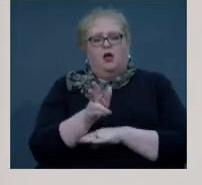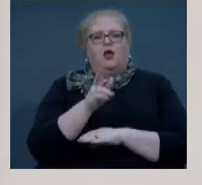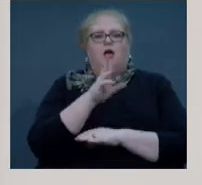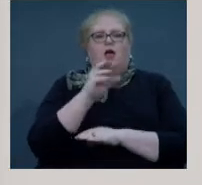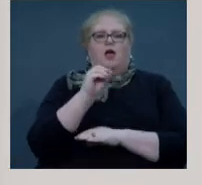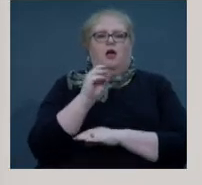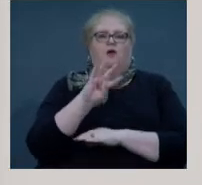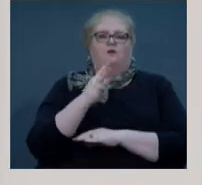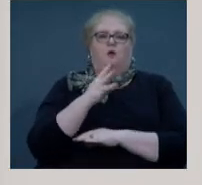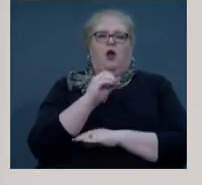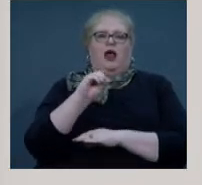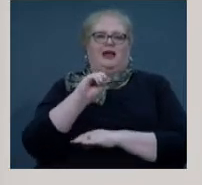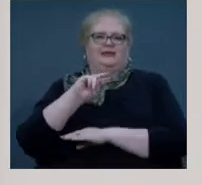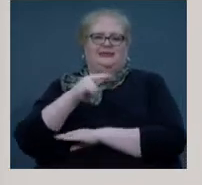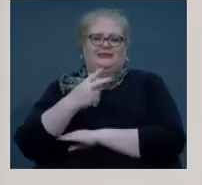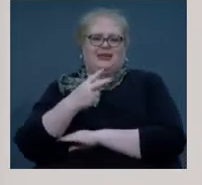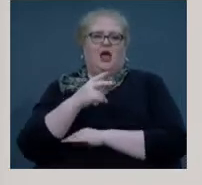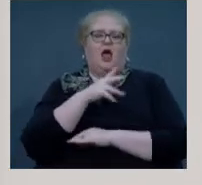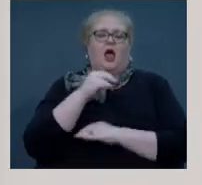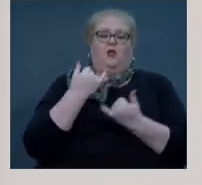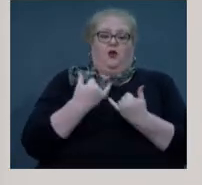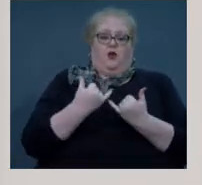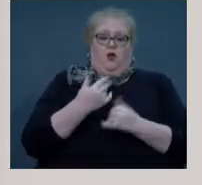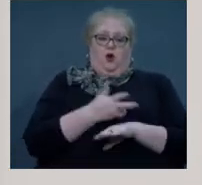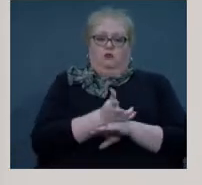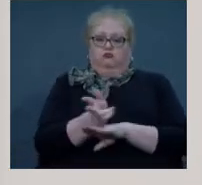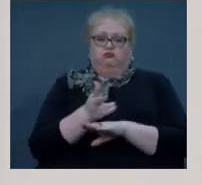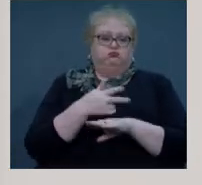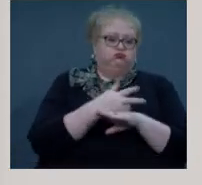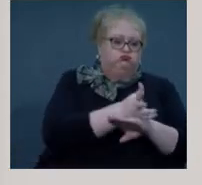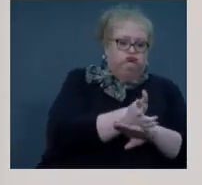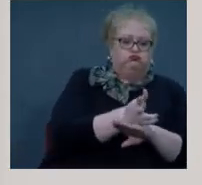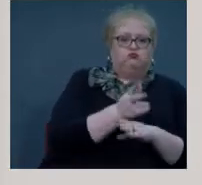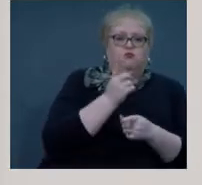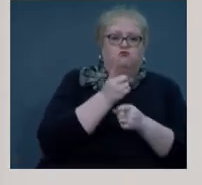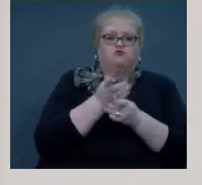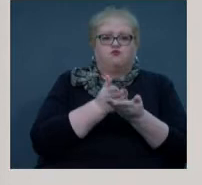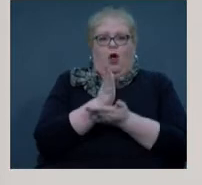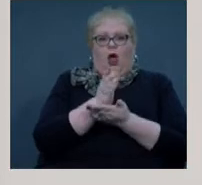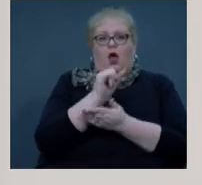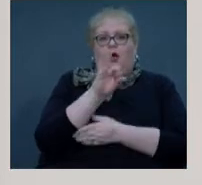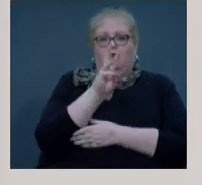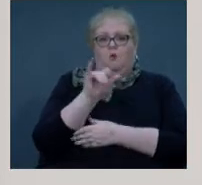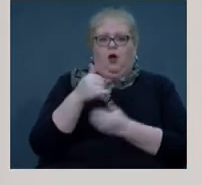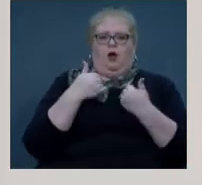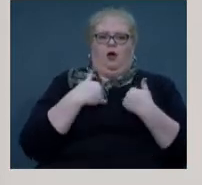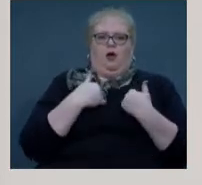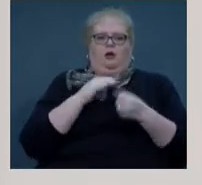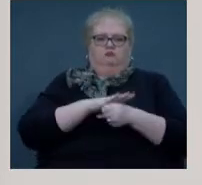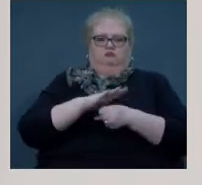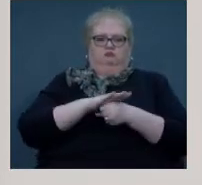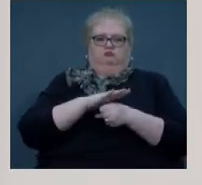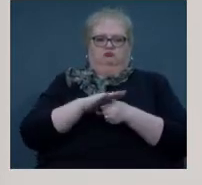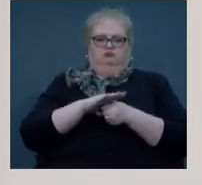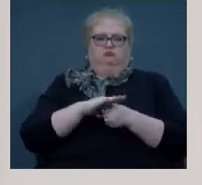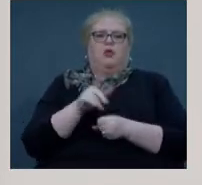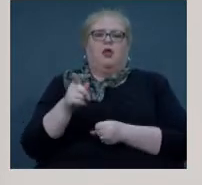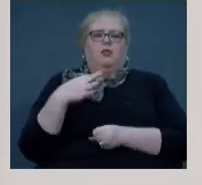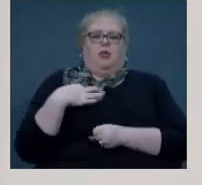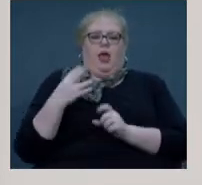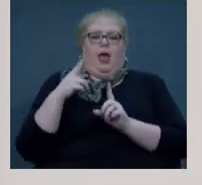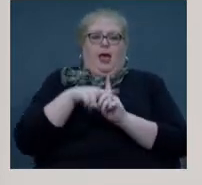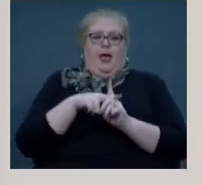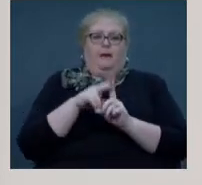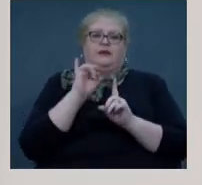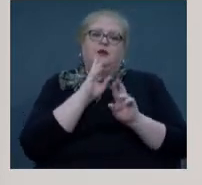The existing right-of-way should be sufficient as there are existing buildings within the right-of-way area to the east and west. The applicant did respond to issues